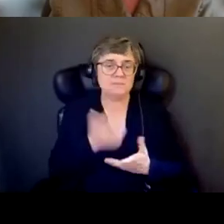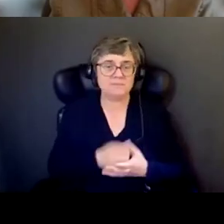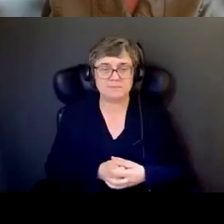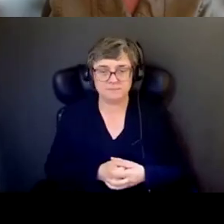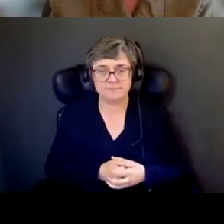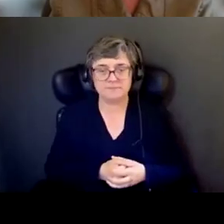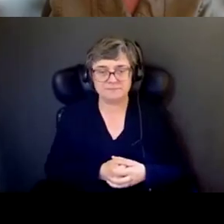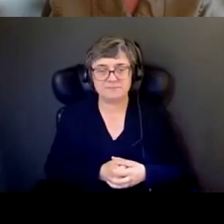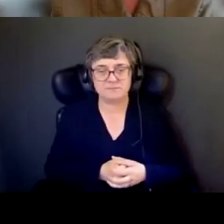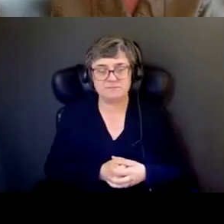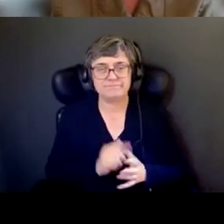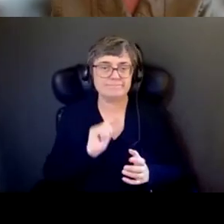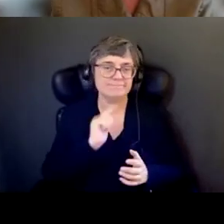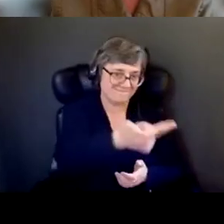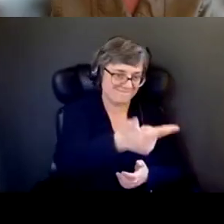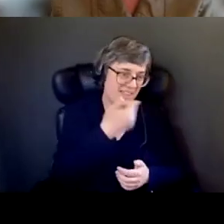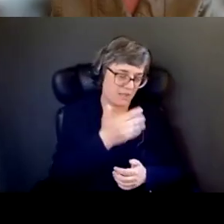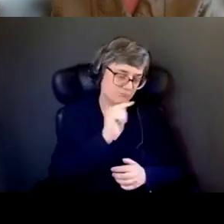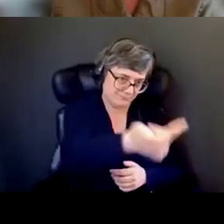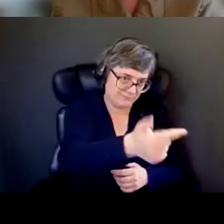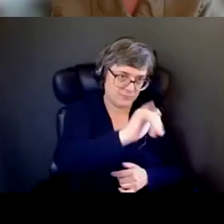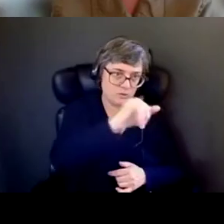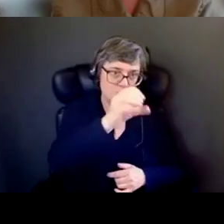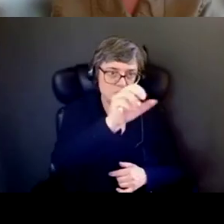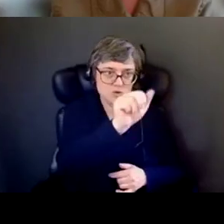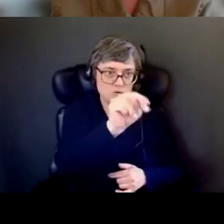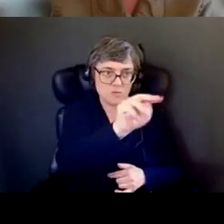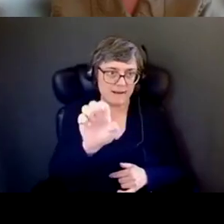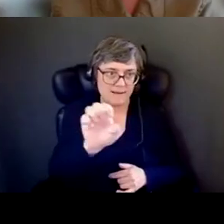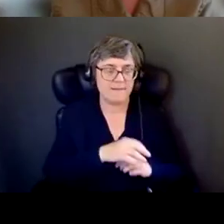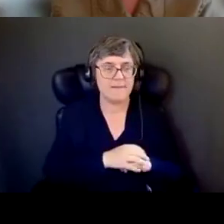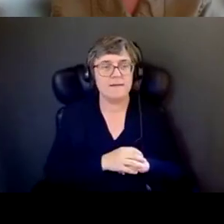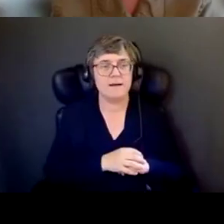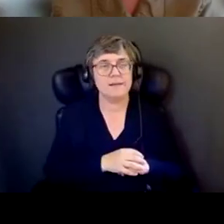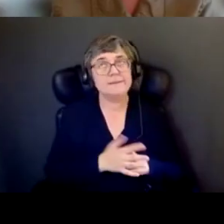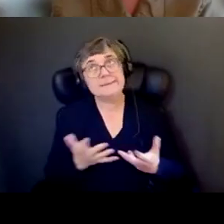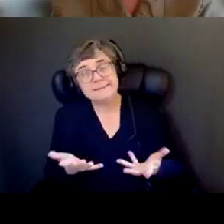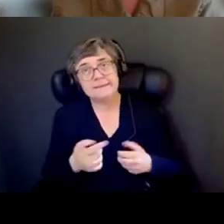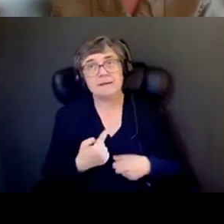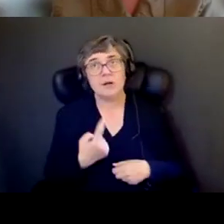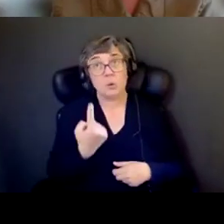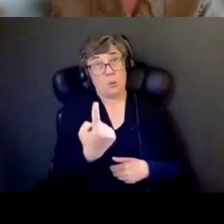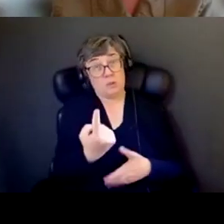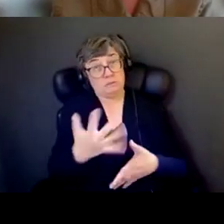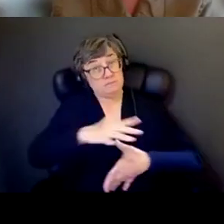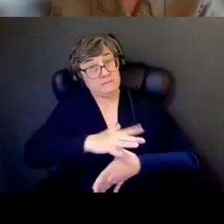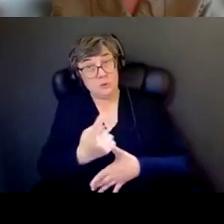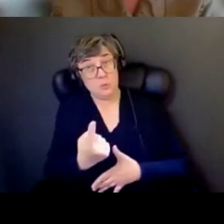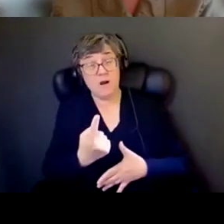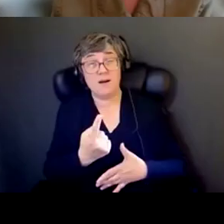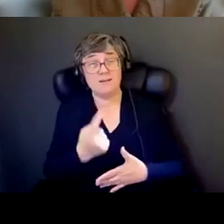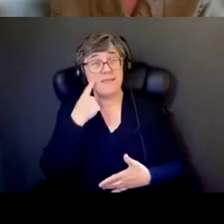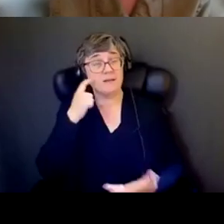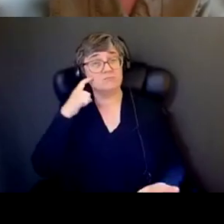So, what I would say is if I could put one thing that would be action, it would be to formally